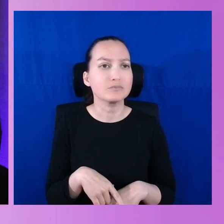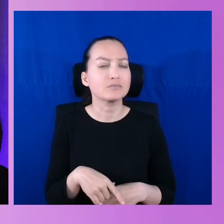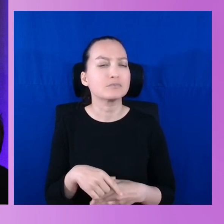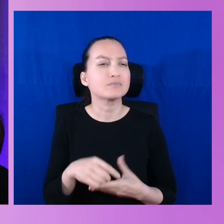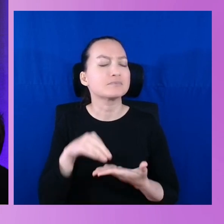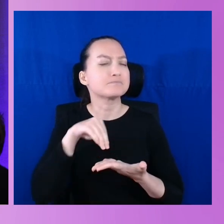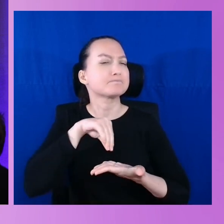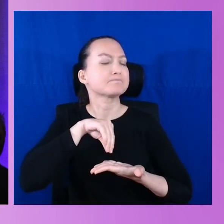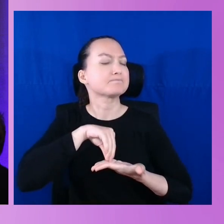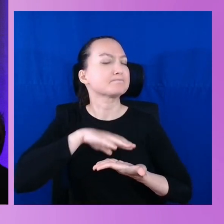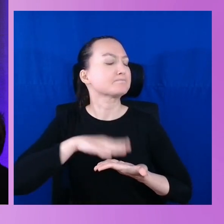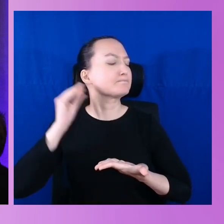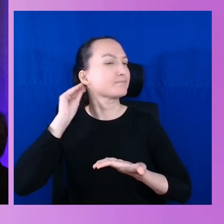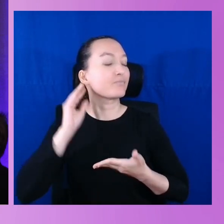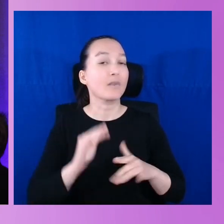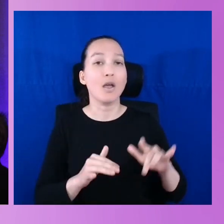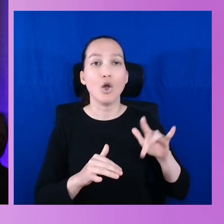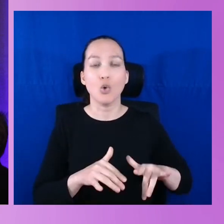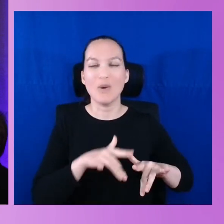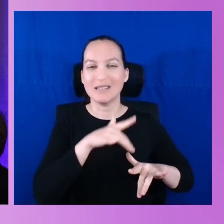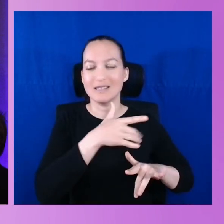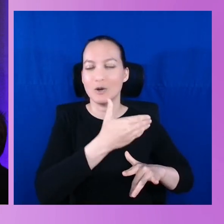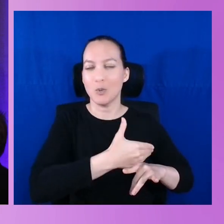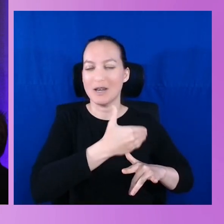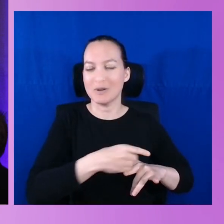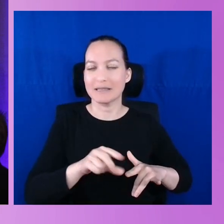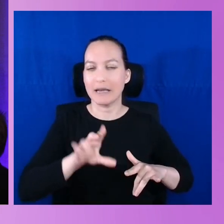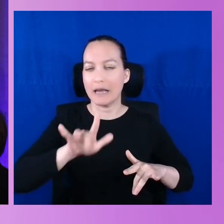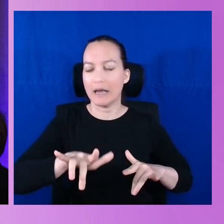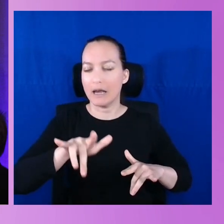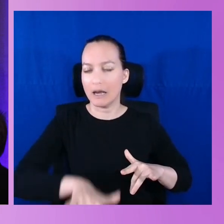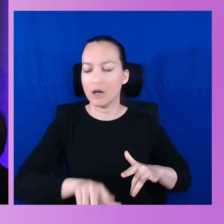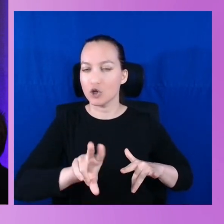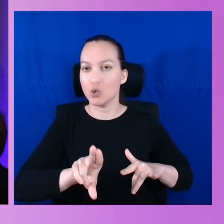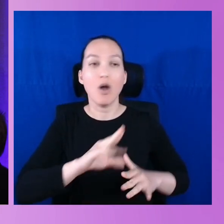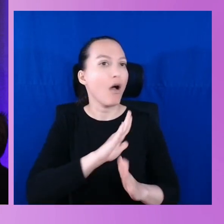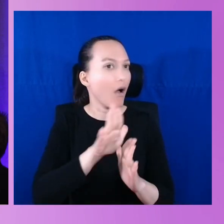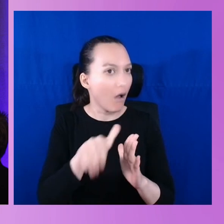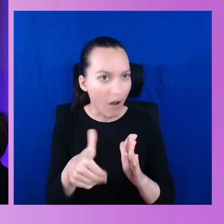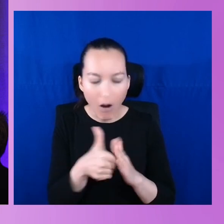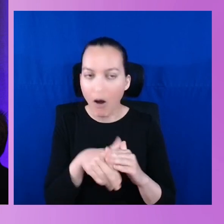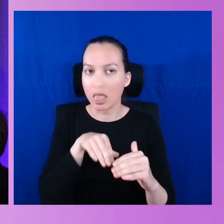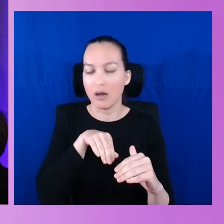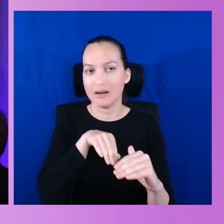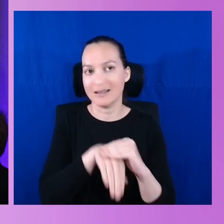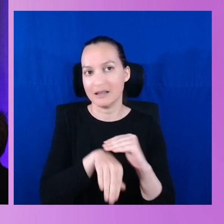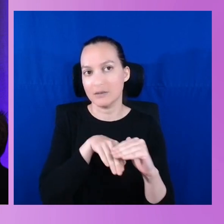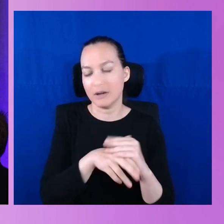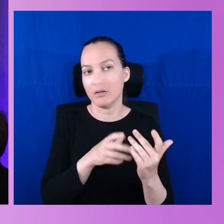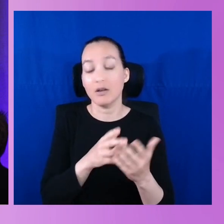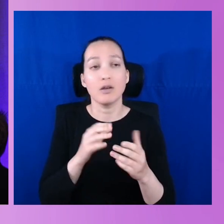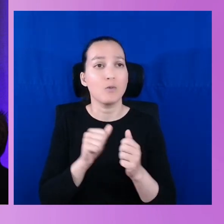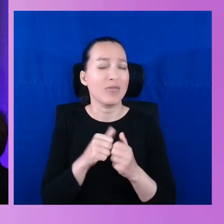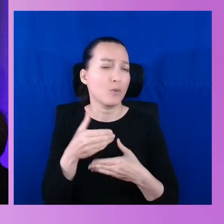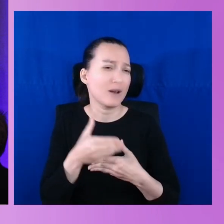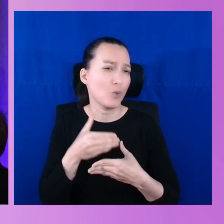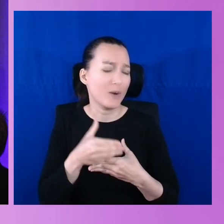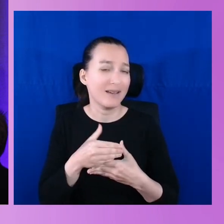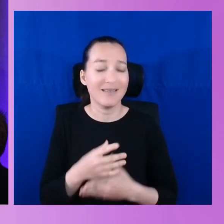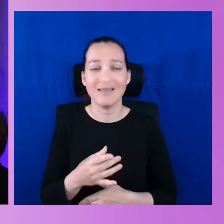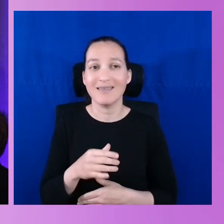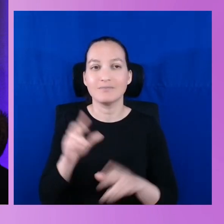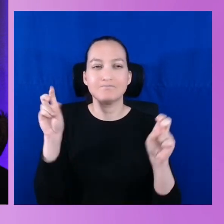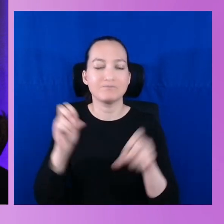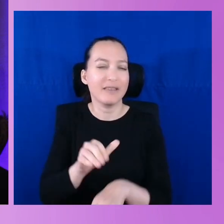one. Windows key U brings up all of the accessibility features on Windows. Night light is one of the